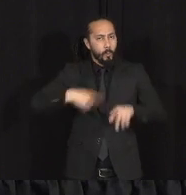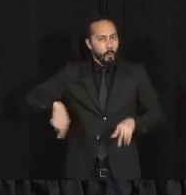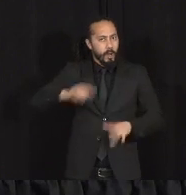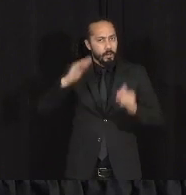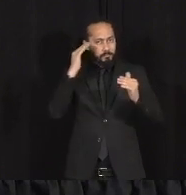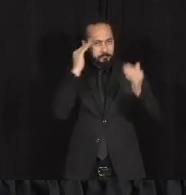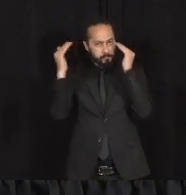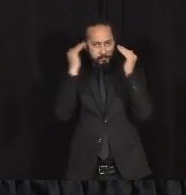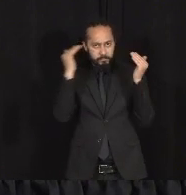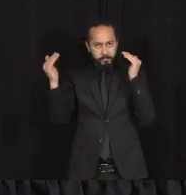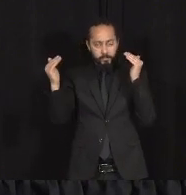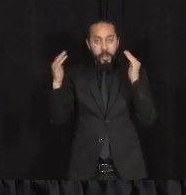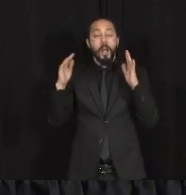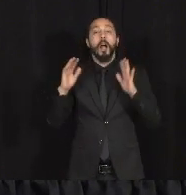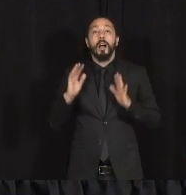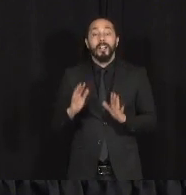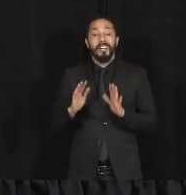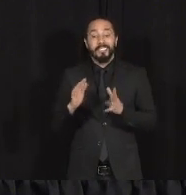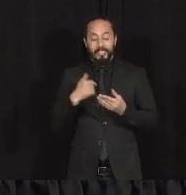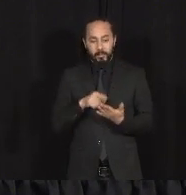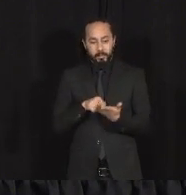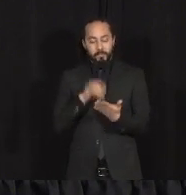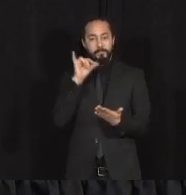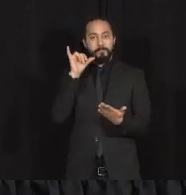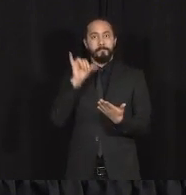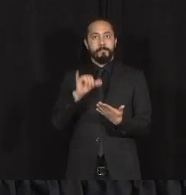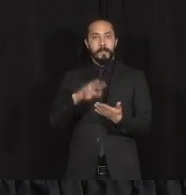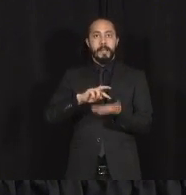focus on protecting the elderly.